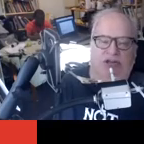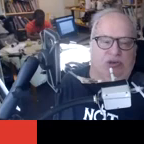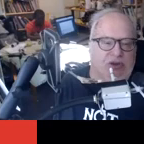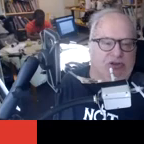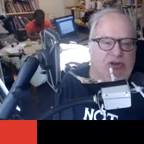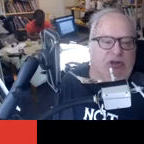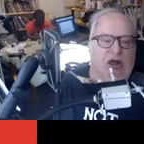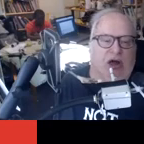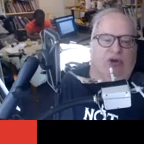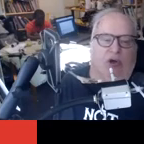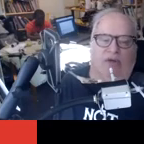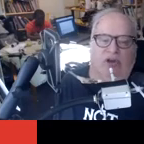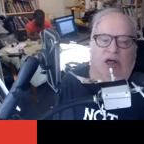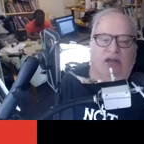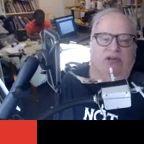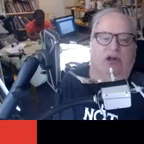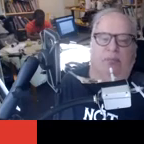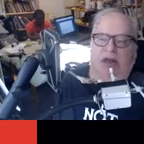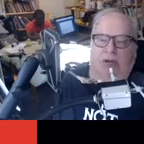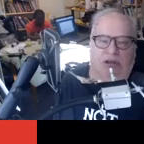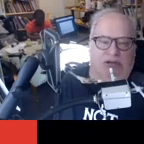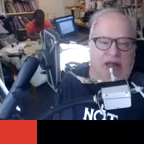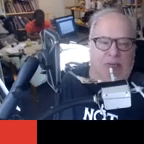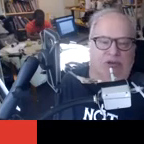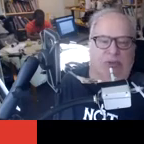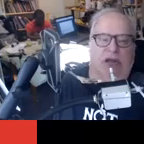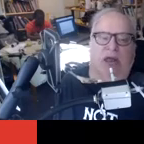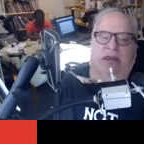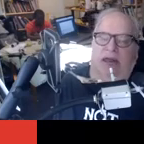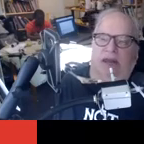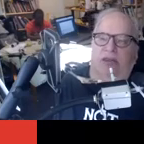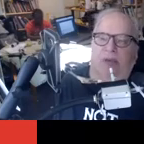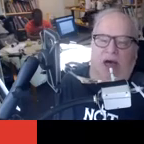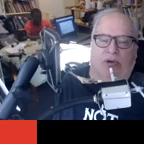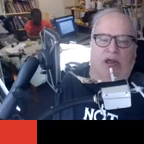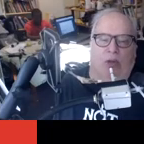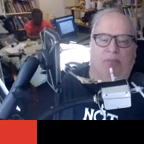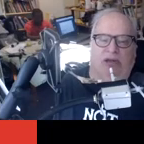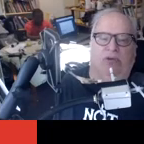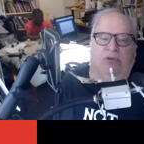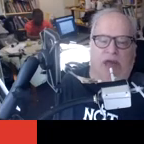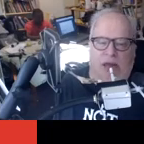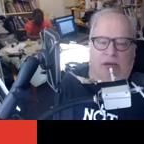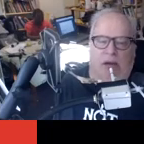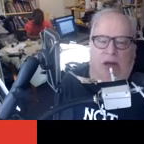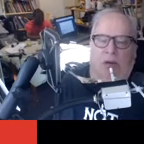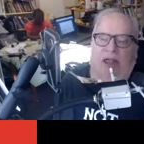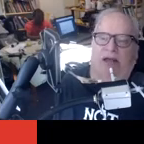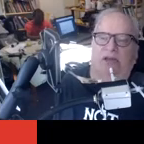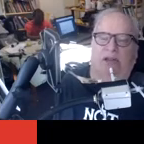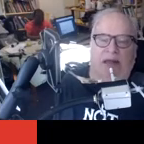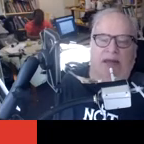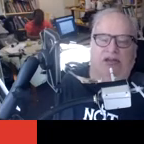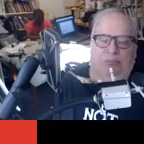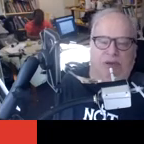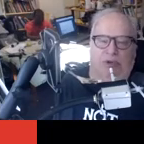rightly suspicious of an often hostile medical establishment getting the power to help make you dead. Blacks